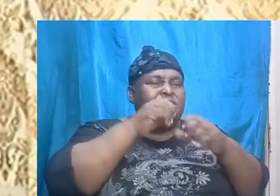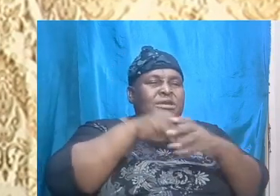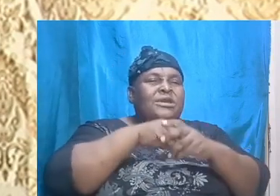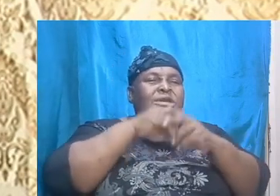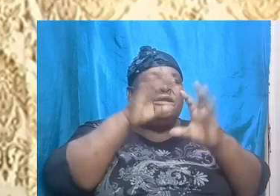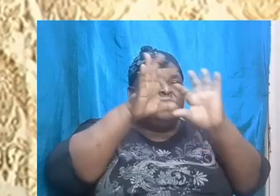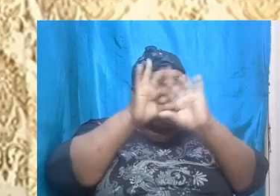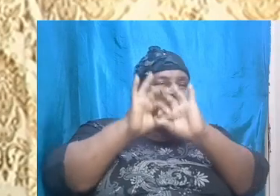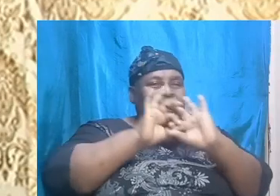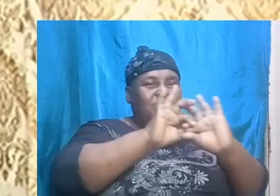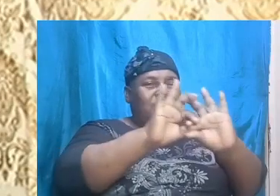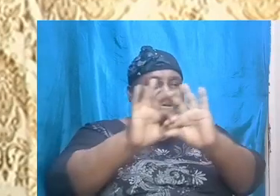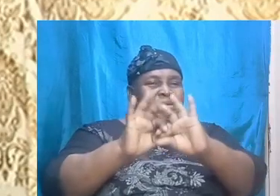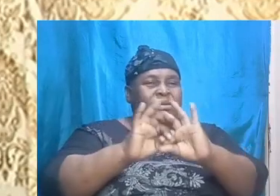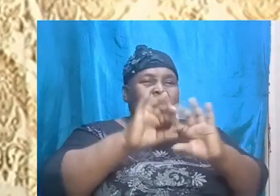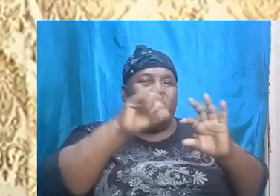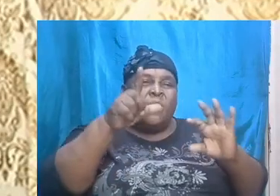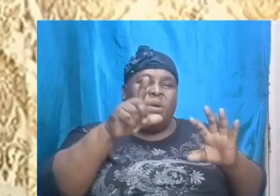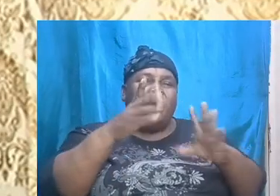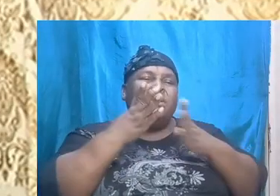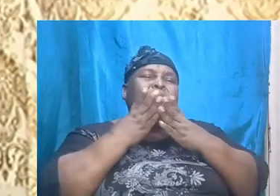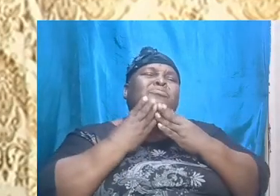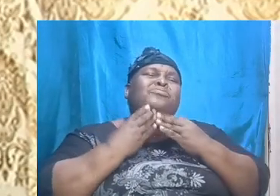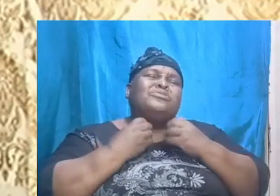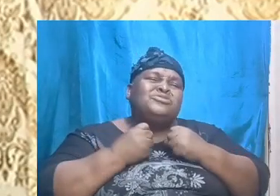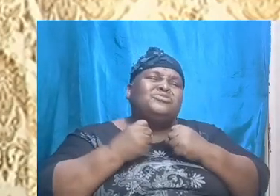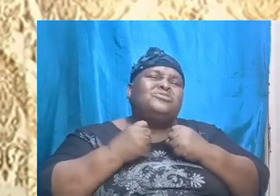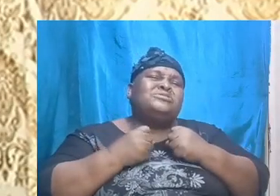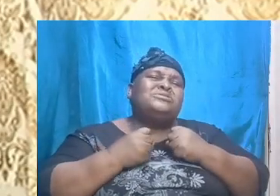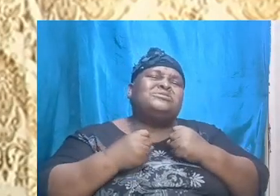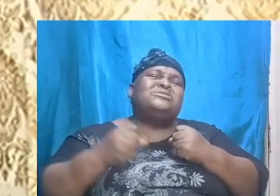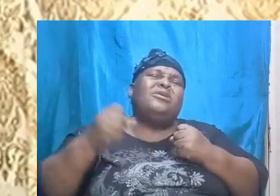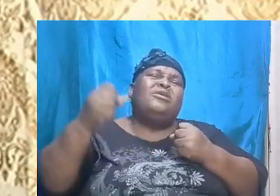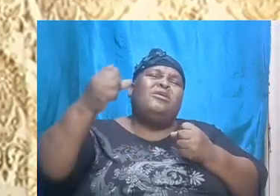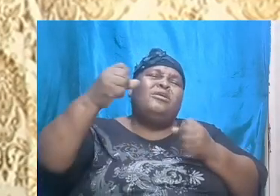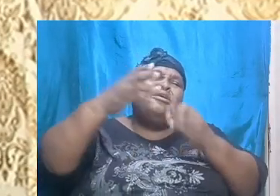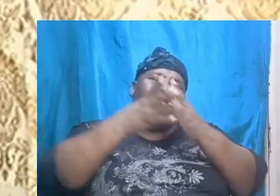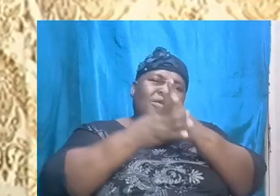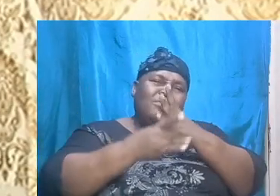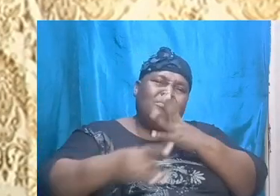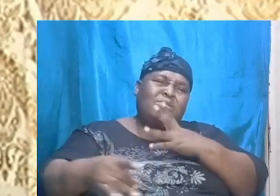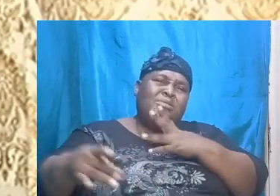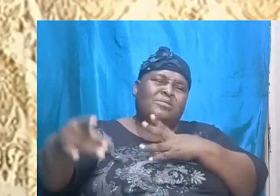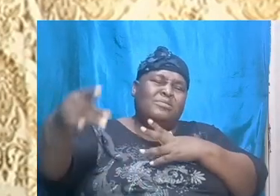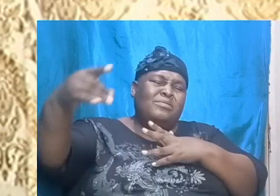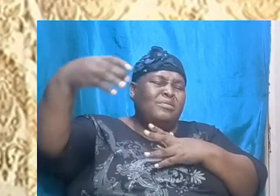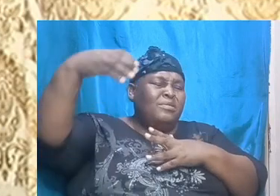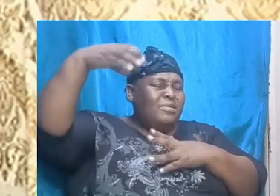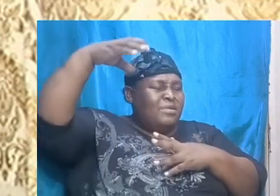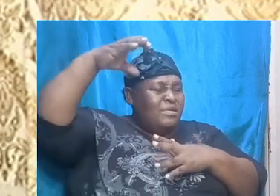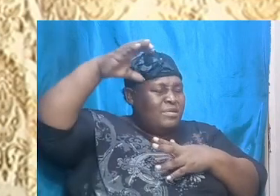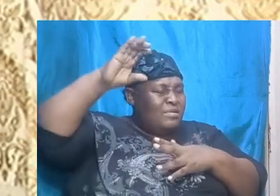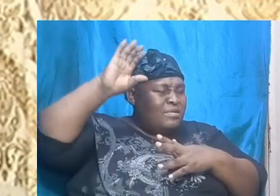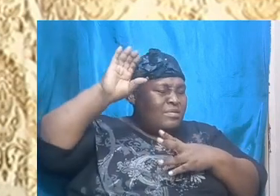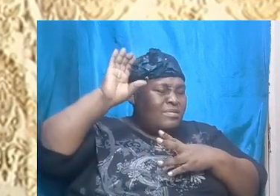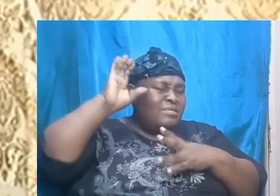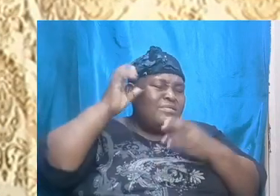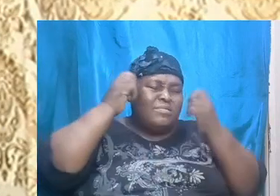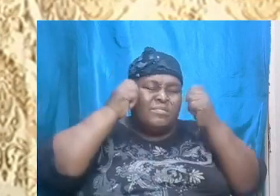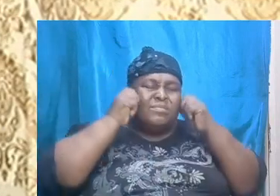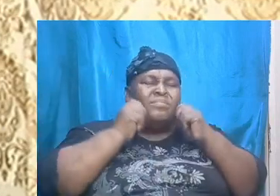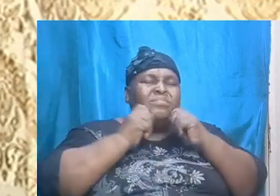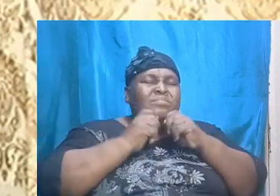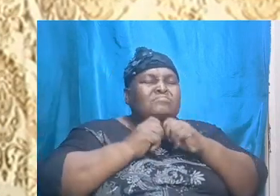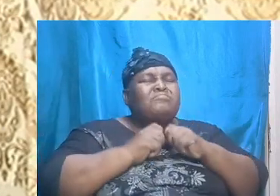unity. He said, one, it is like the precious ointment that ran down upon the head, upon the beard, even Aaron's